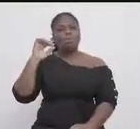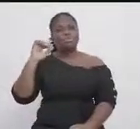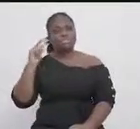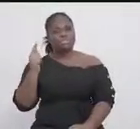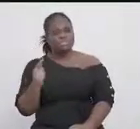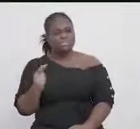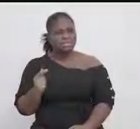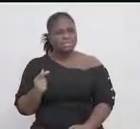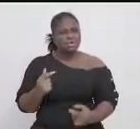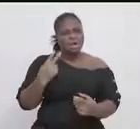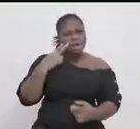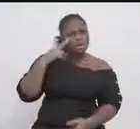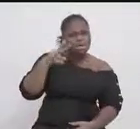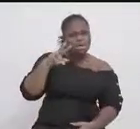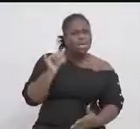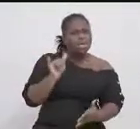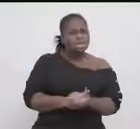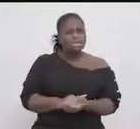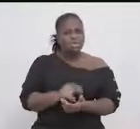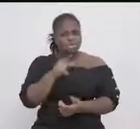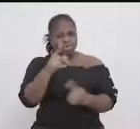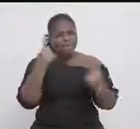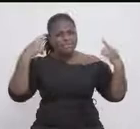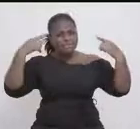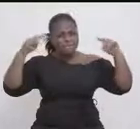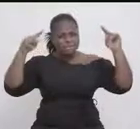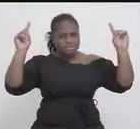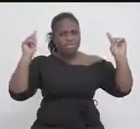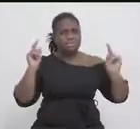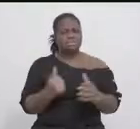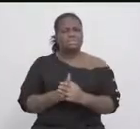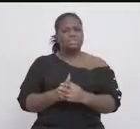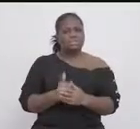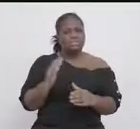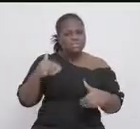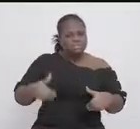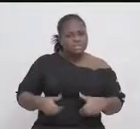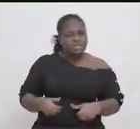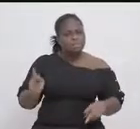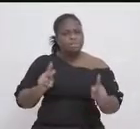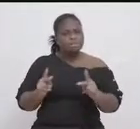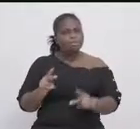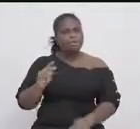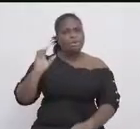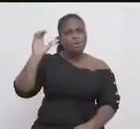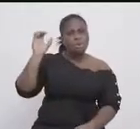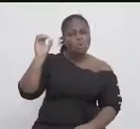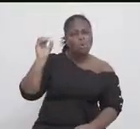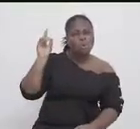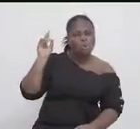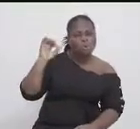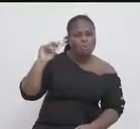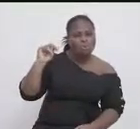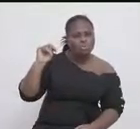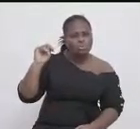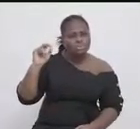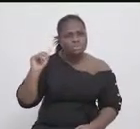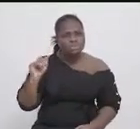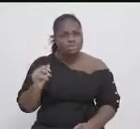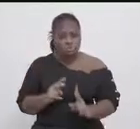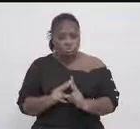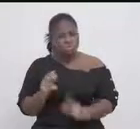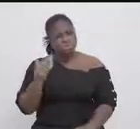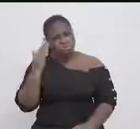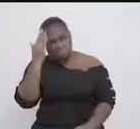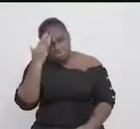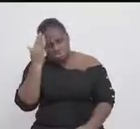educational system, looking at the fact that you've succeeded in getting a lot of young people to be interested in coding through your institution? So clearly, you know a thing or two